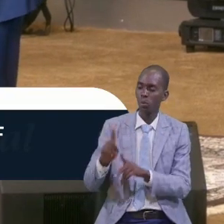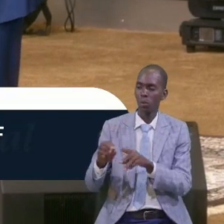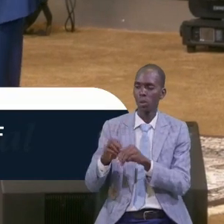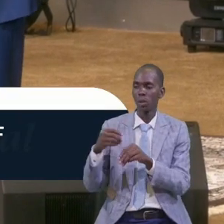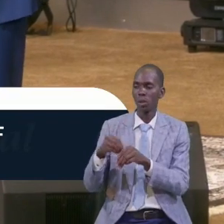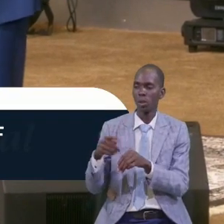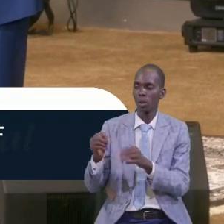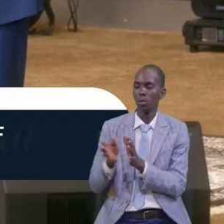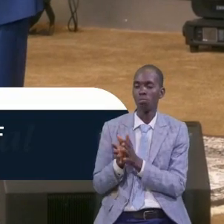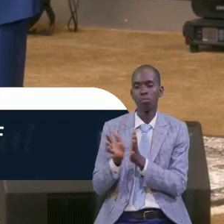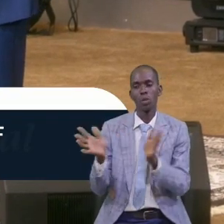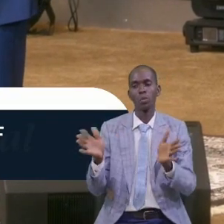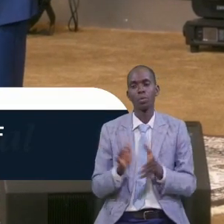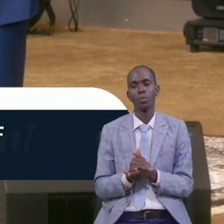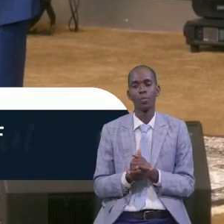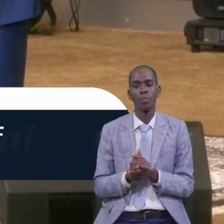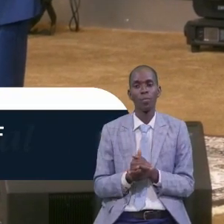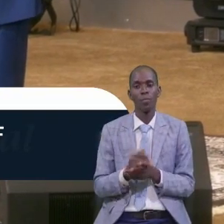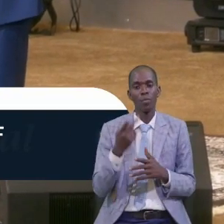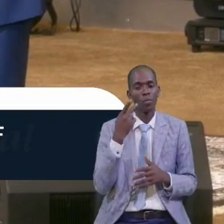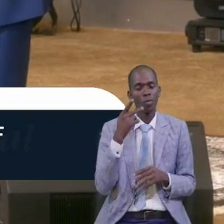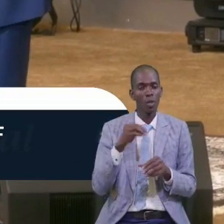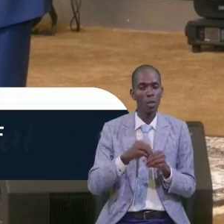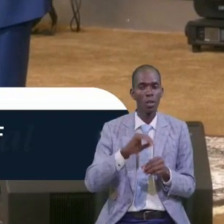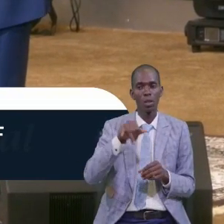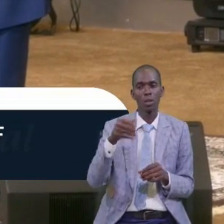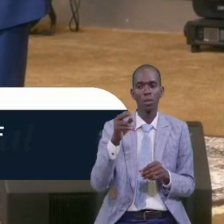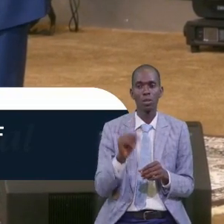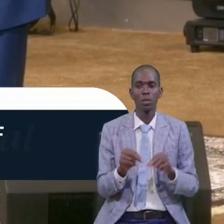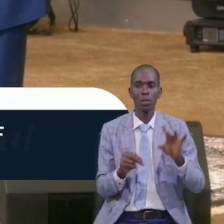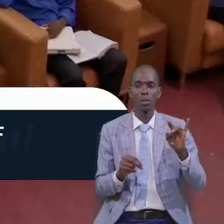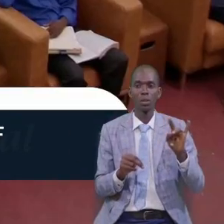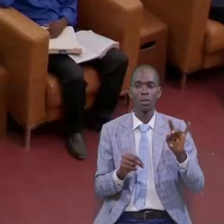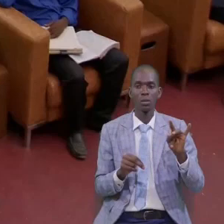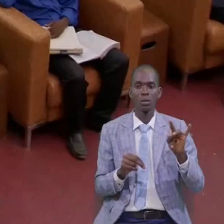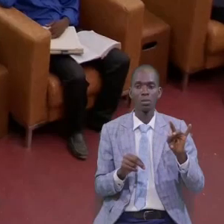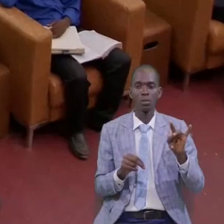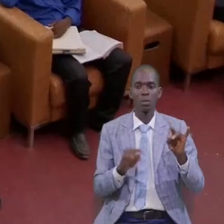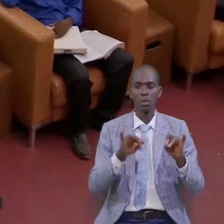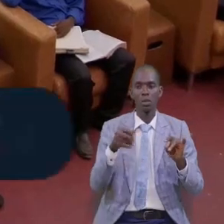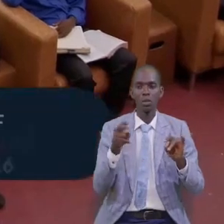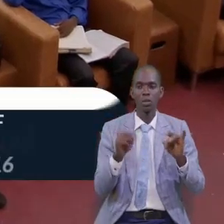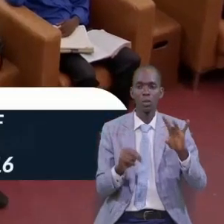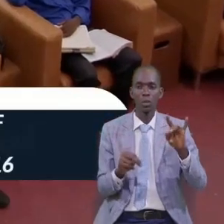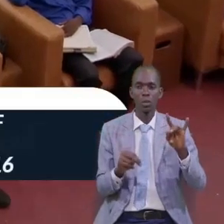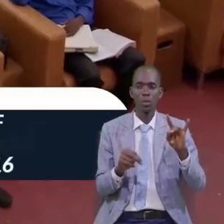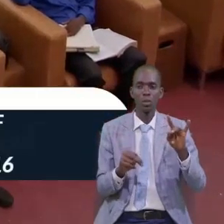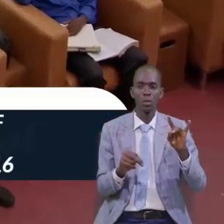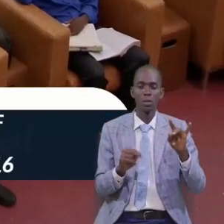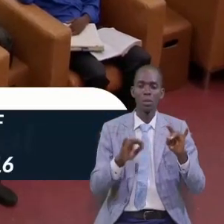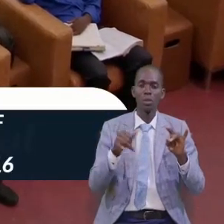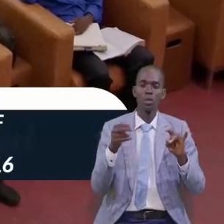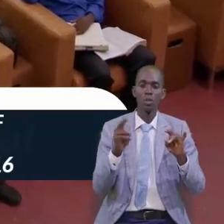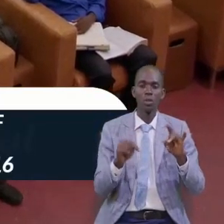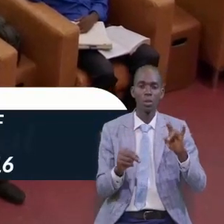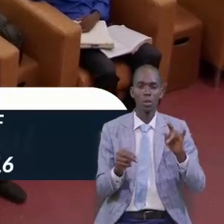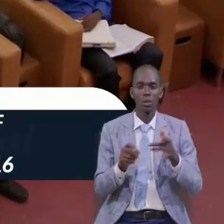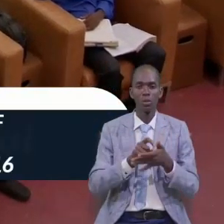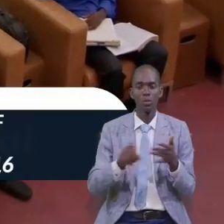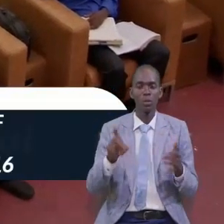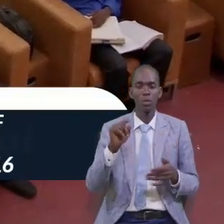public. It says in John chapter 18, verse 20. John 18, verse